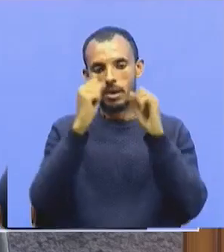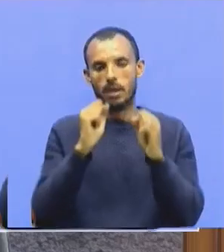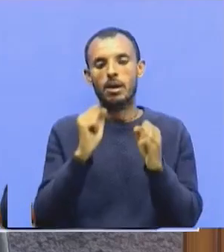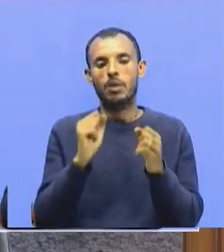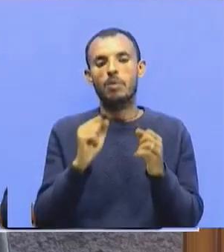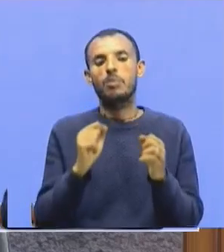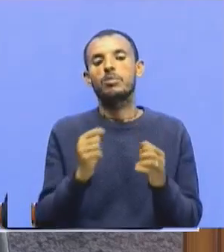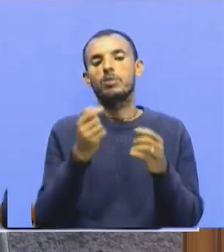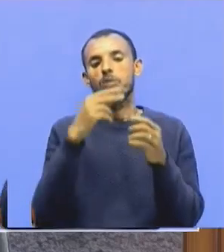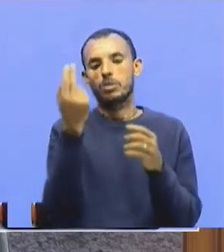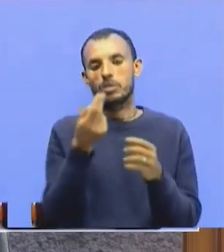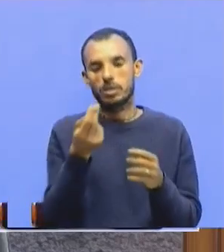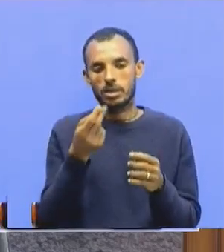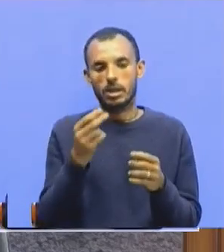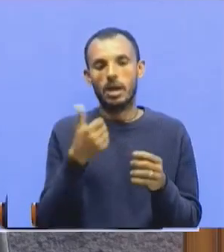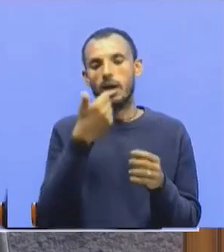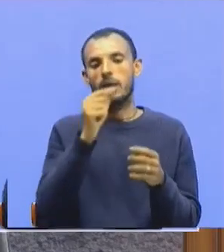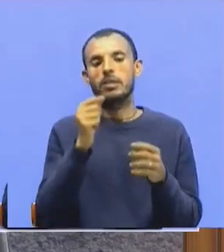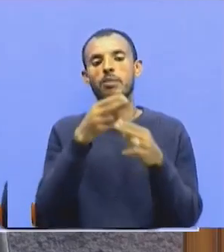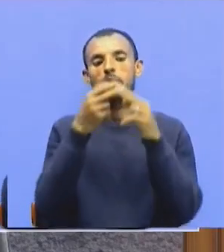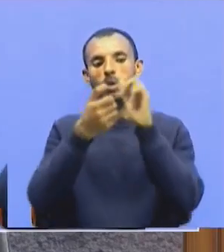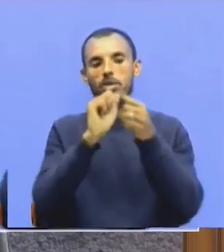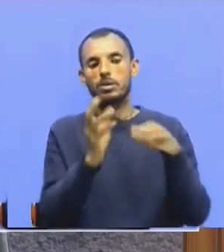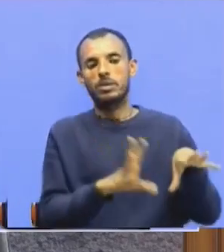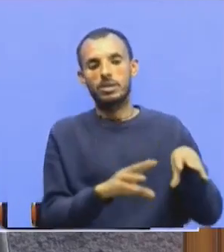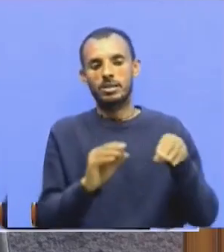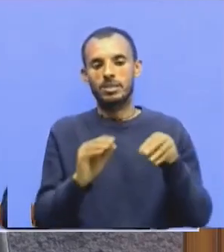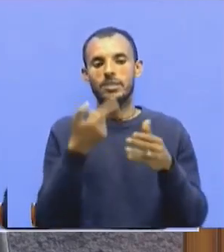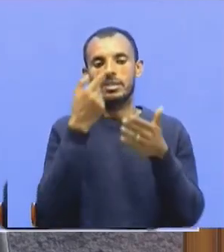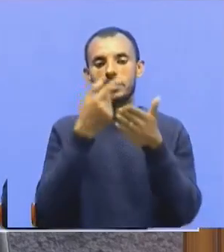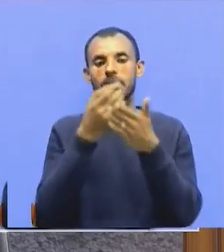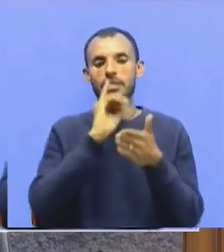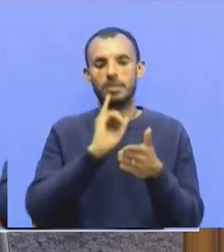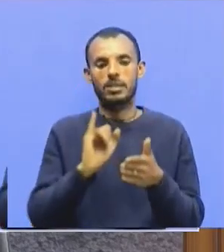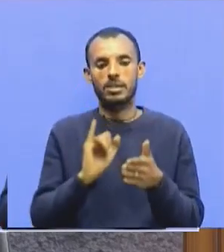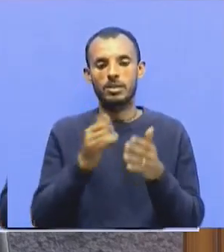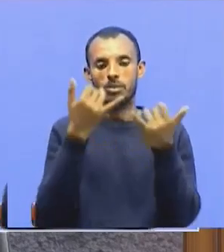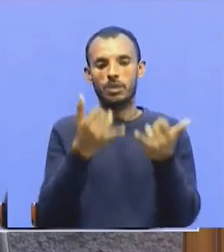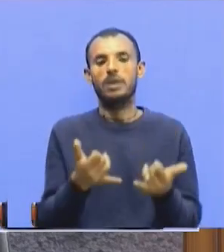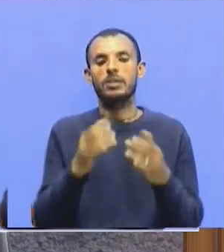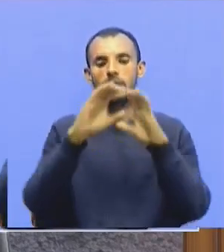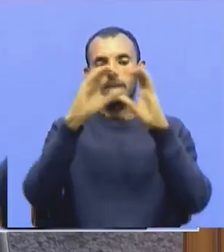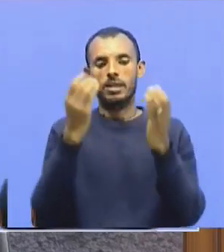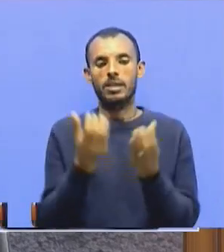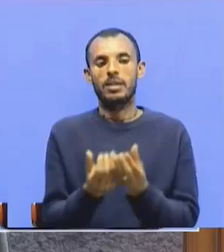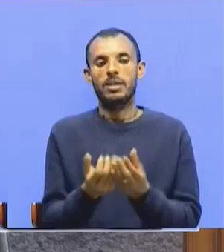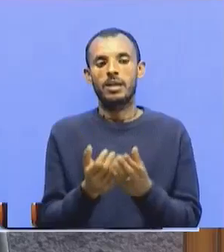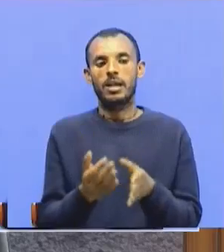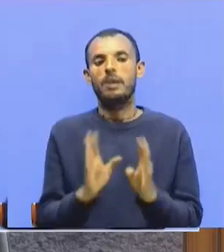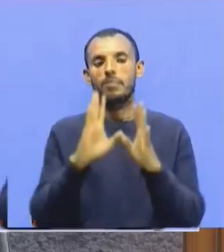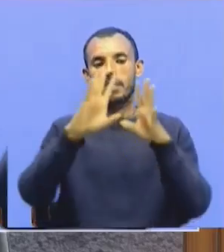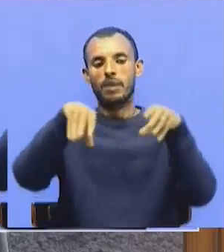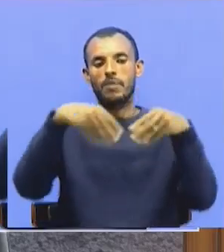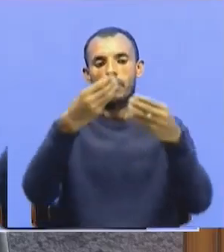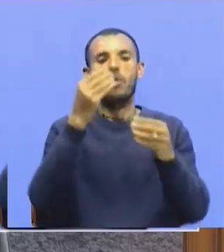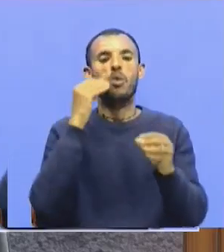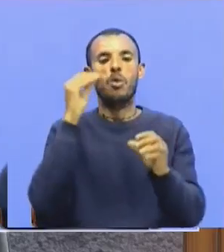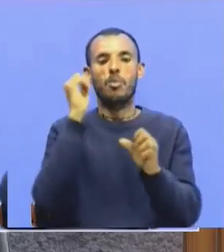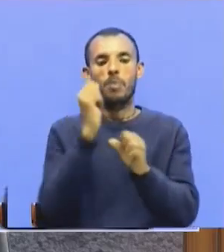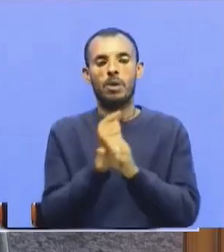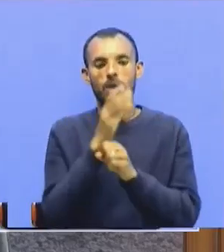used to as a pronoun. Students, this is today's lesson. Let me give you homework